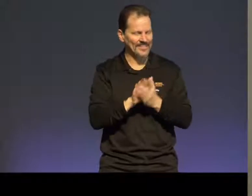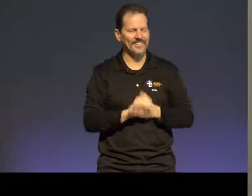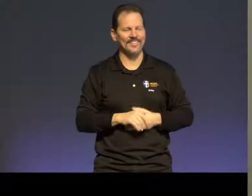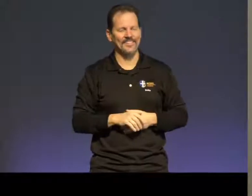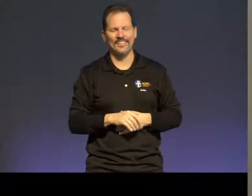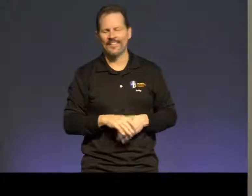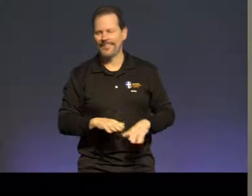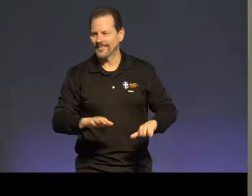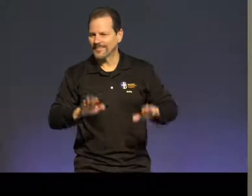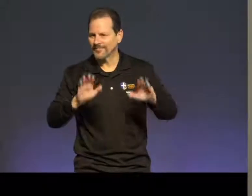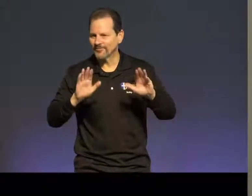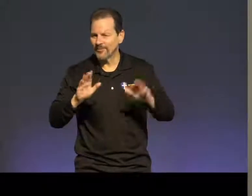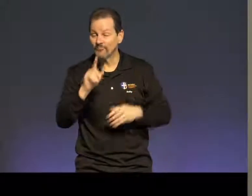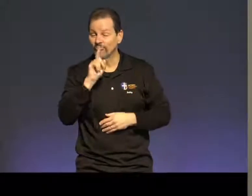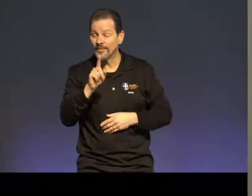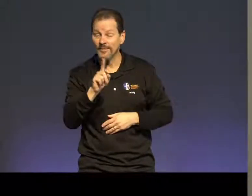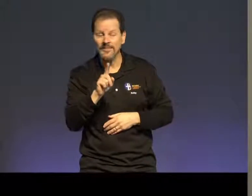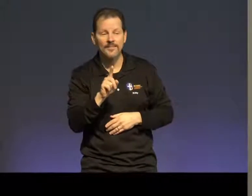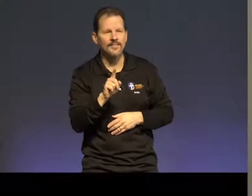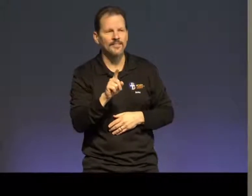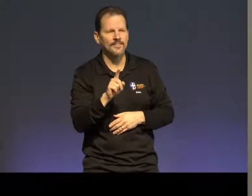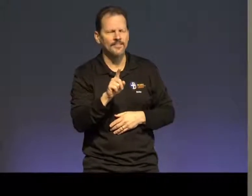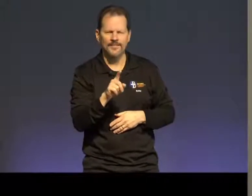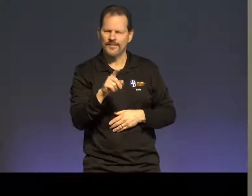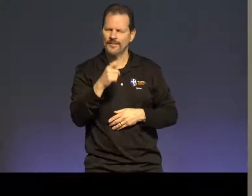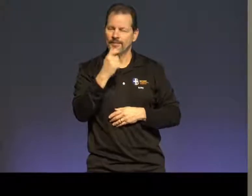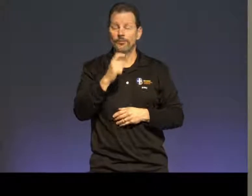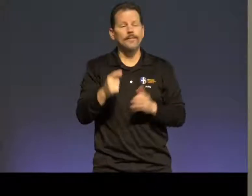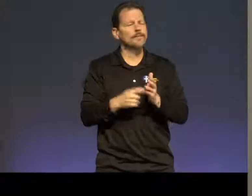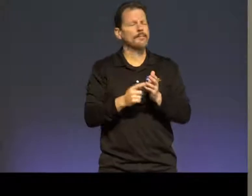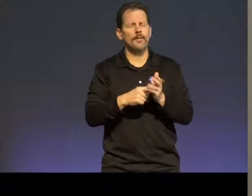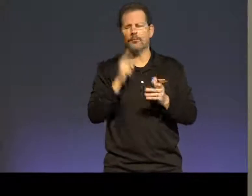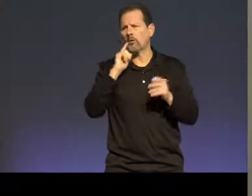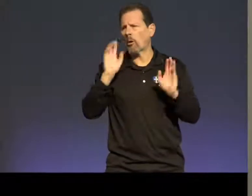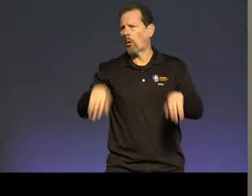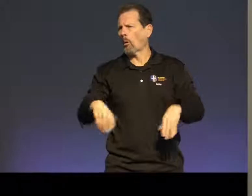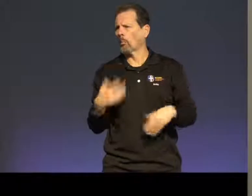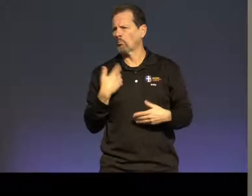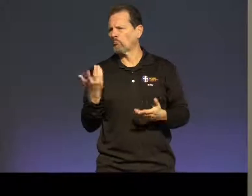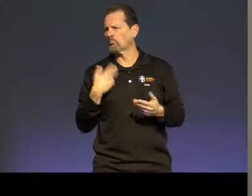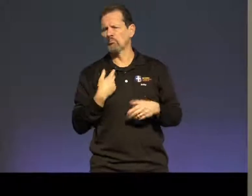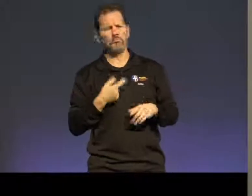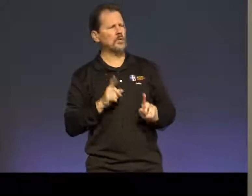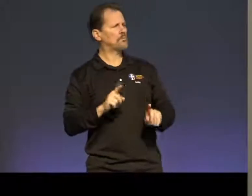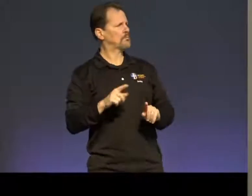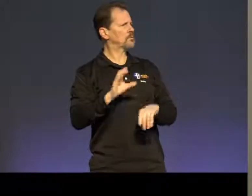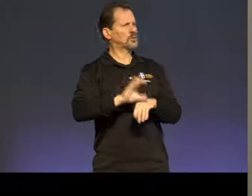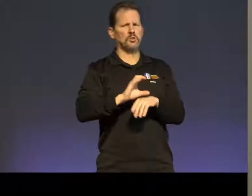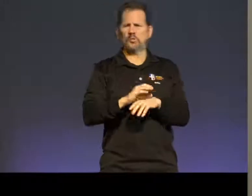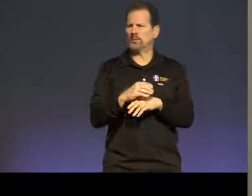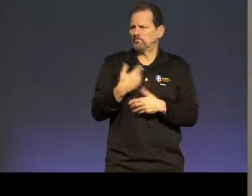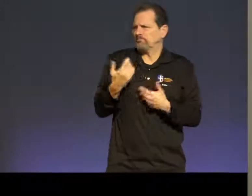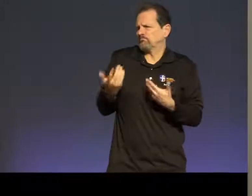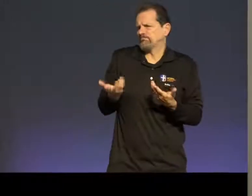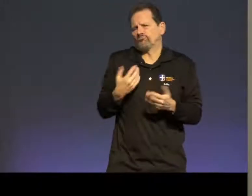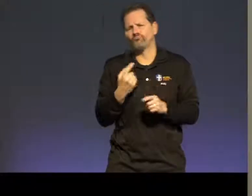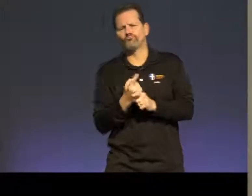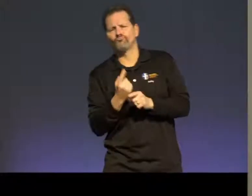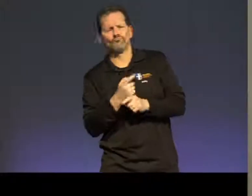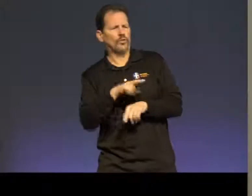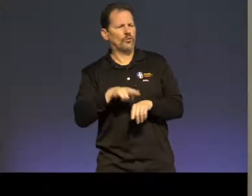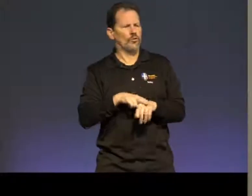It's amazing how sometimes you can take something for granted, forget you took it for granted, and then come back to realize just how for